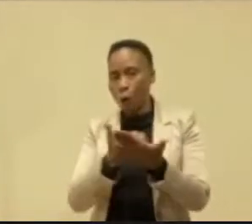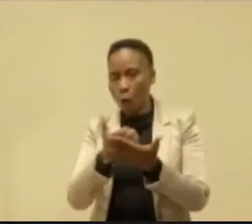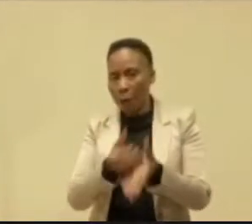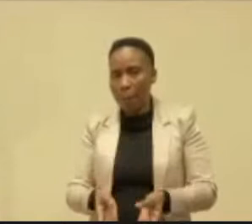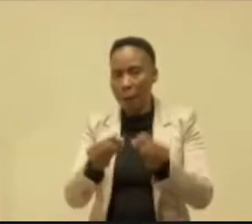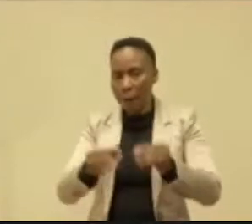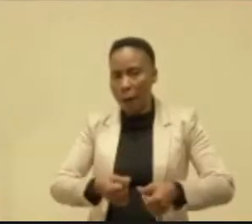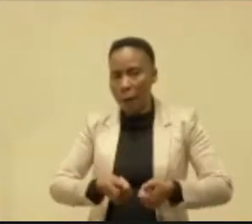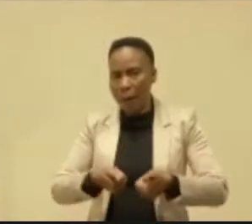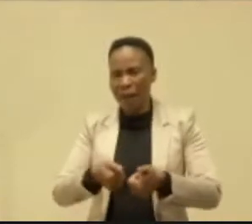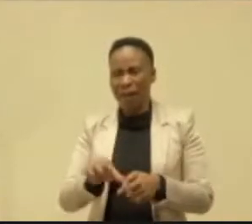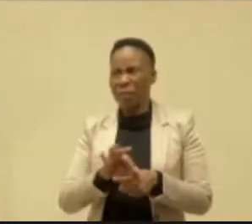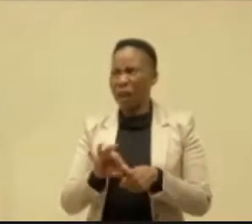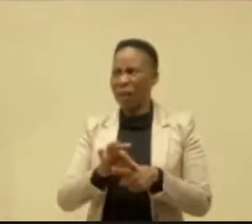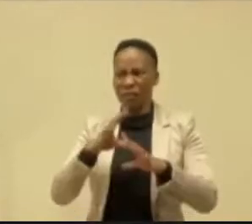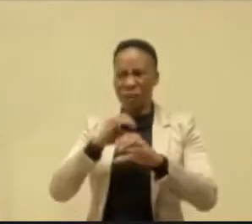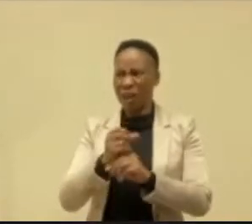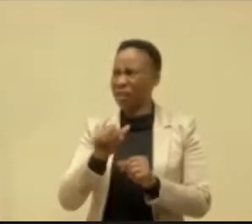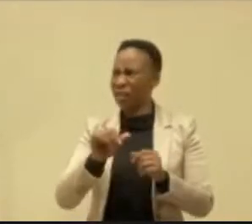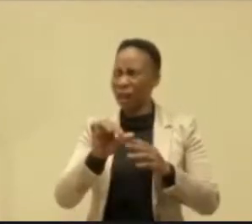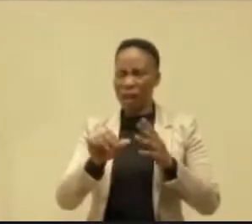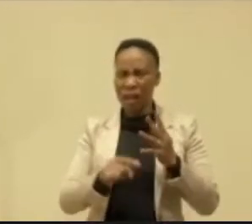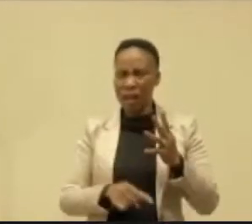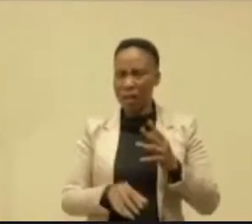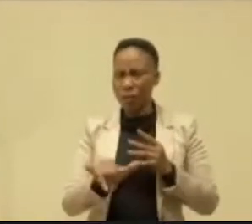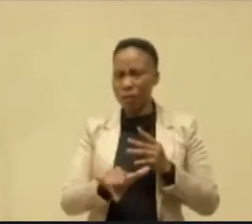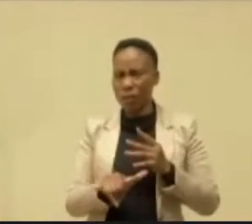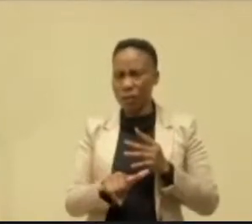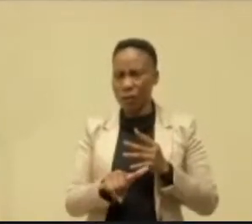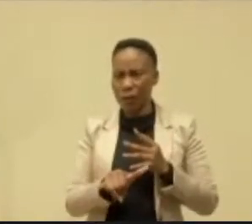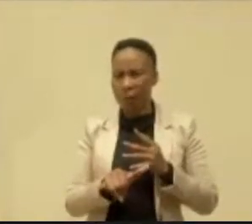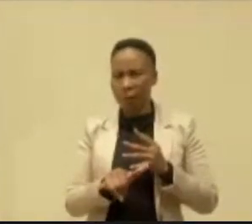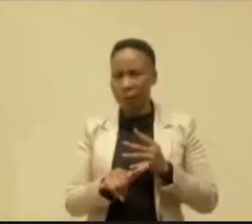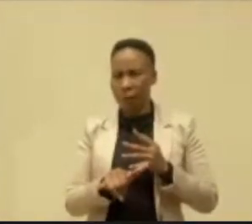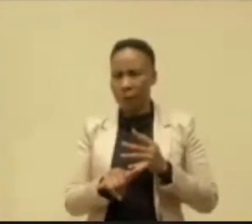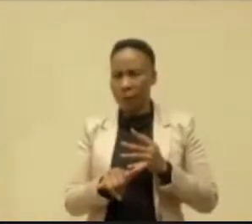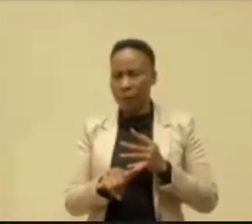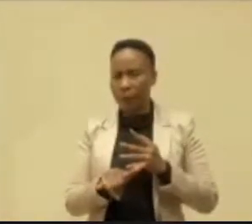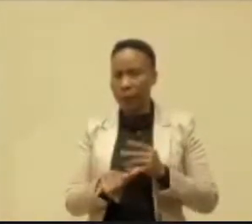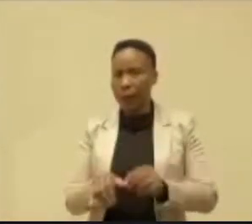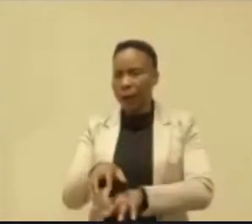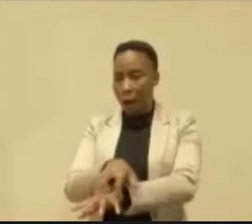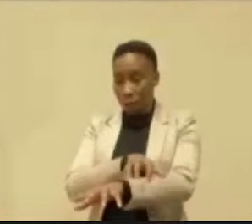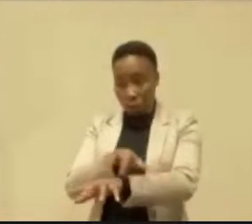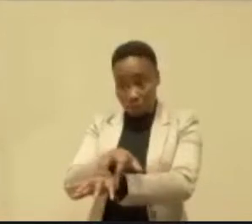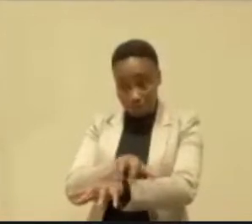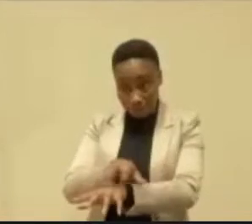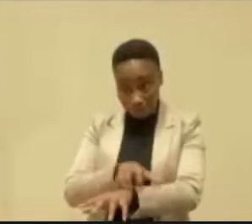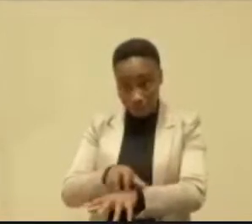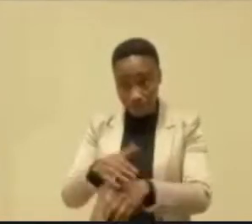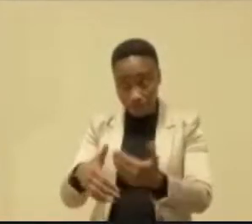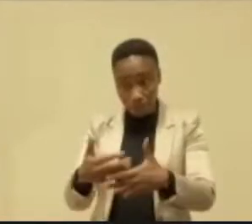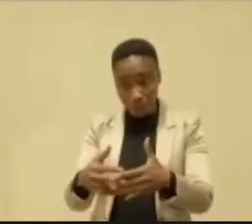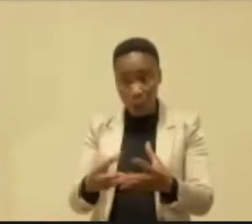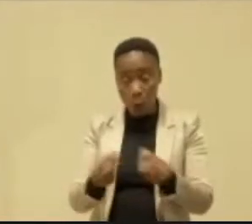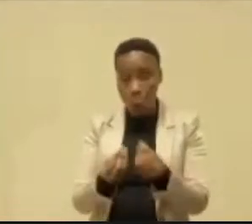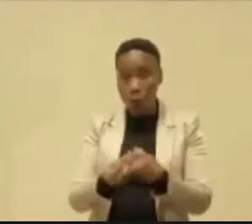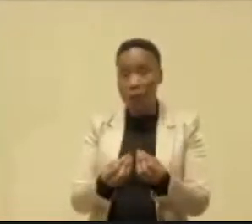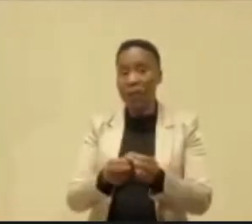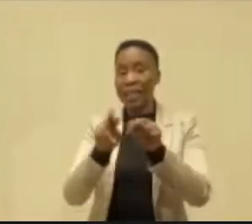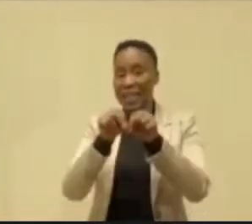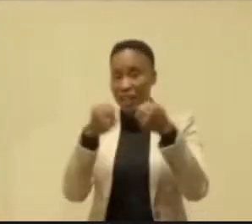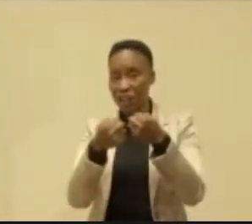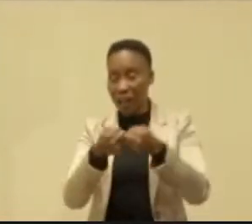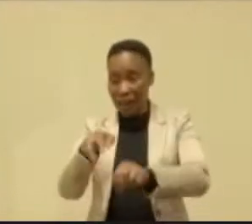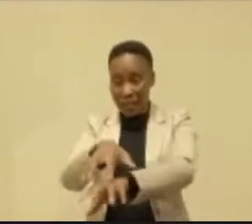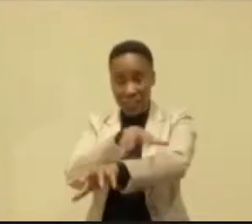plan focusing on the following areas agriculture and agro processing in line with the national agricultural master